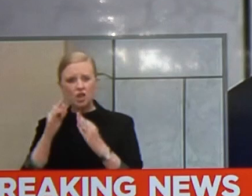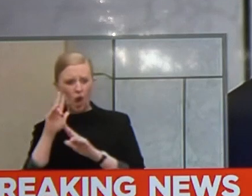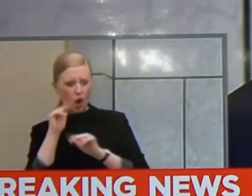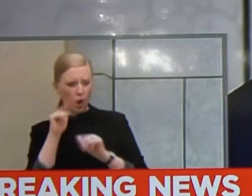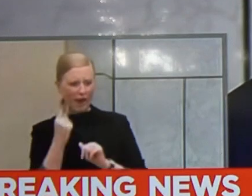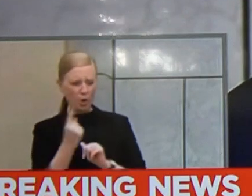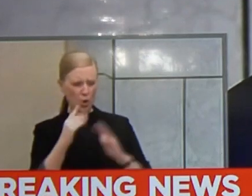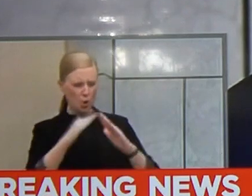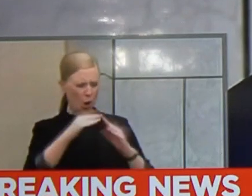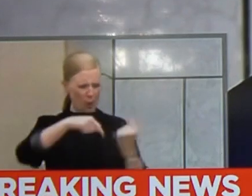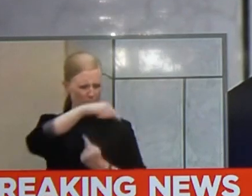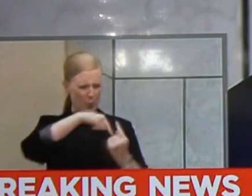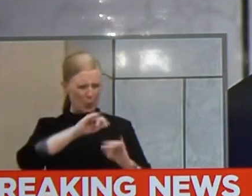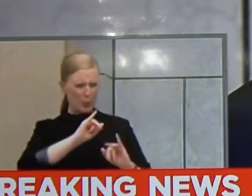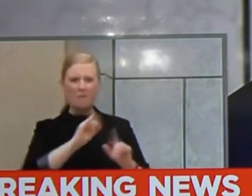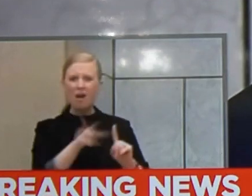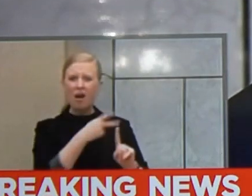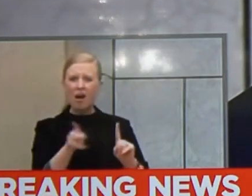hours, people should go to